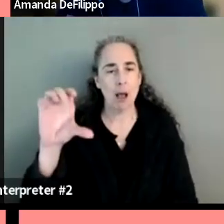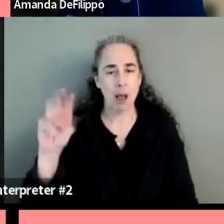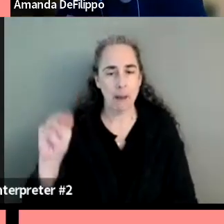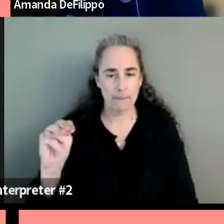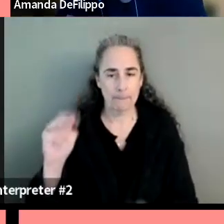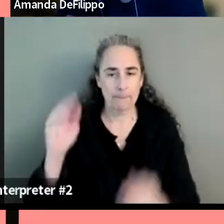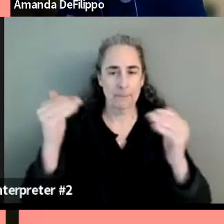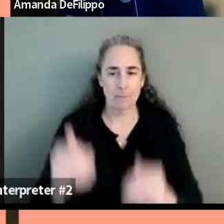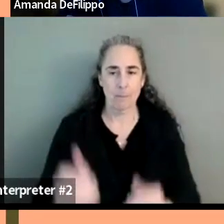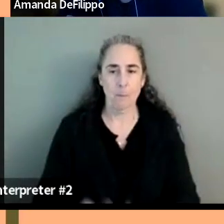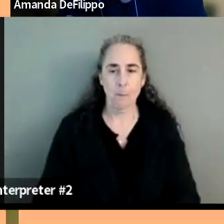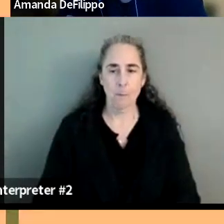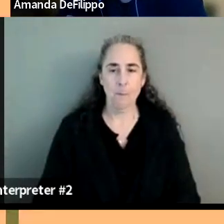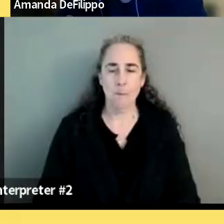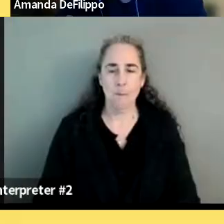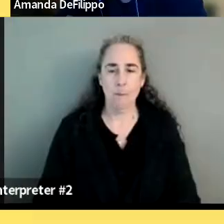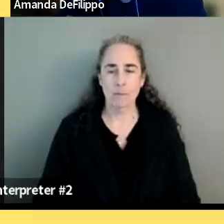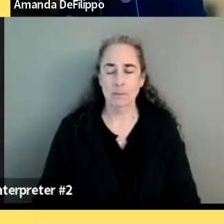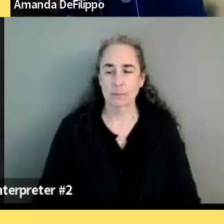Next slide.